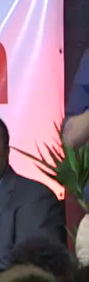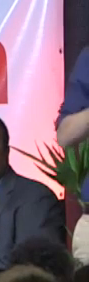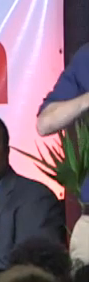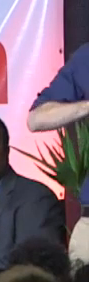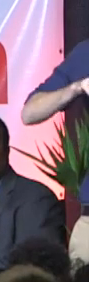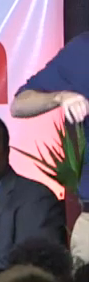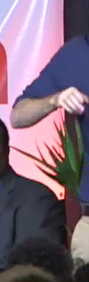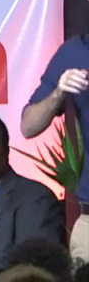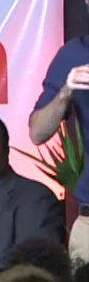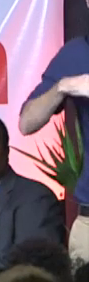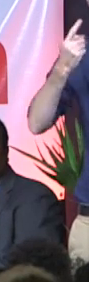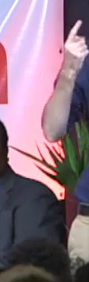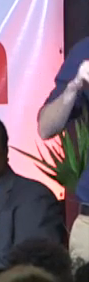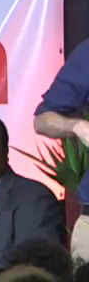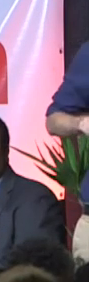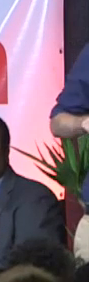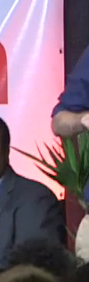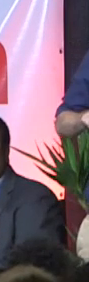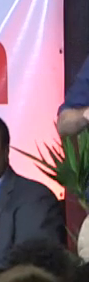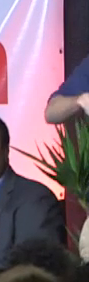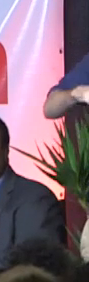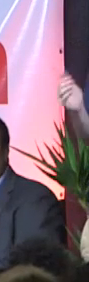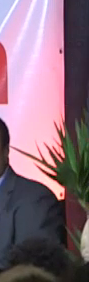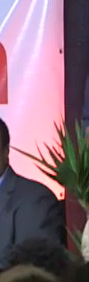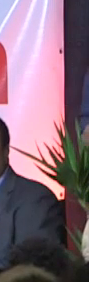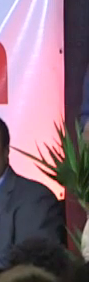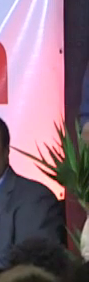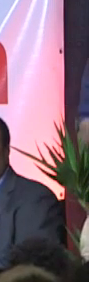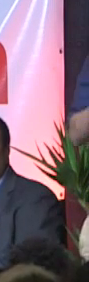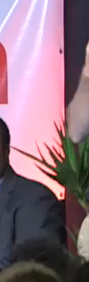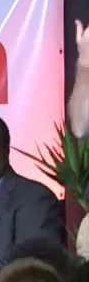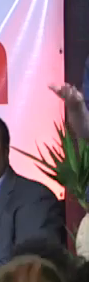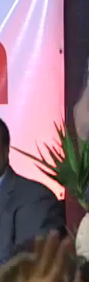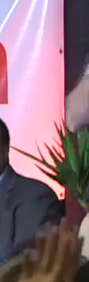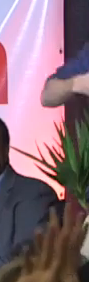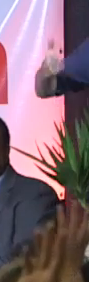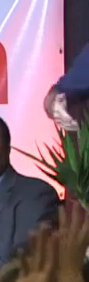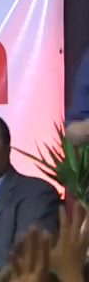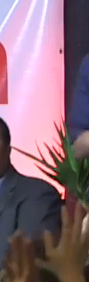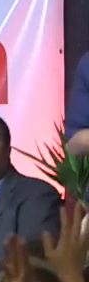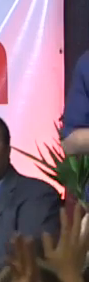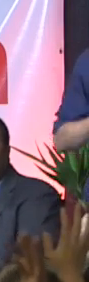to at least one person who you have not introduced yourself to or you do not know.